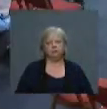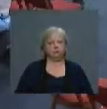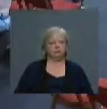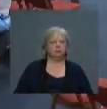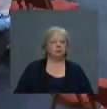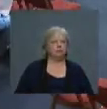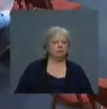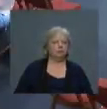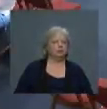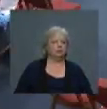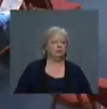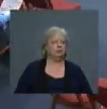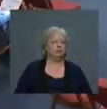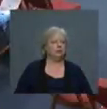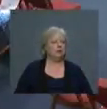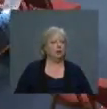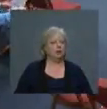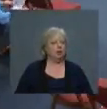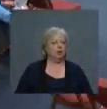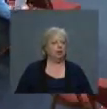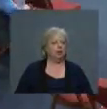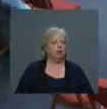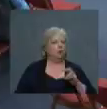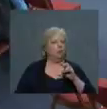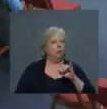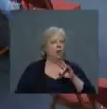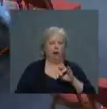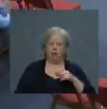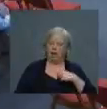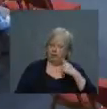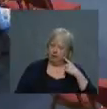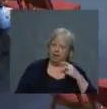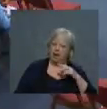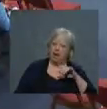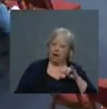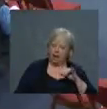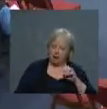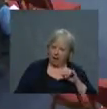I didn't hear one either. I said aye. I know, second.